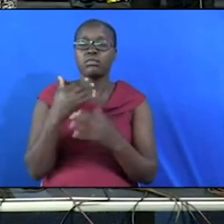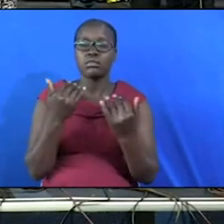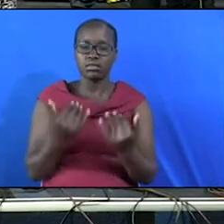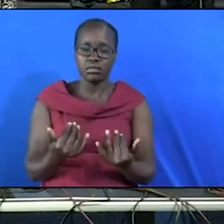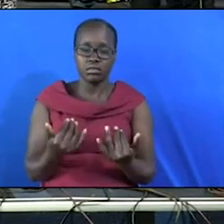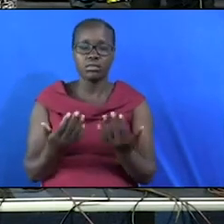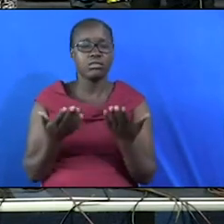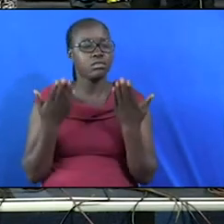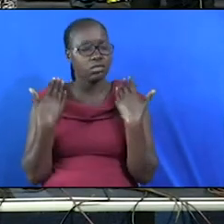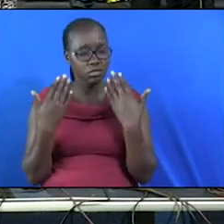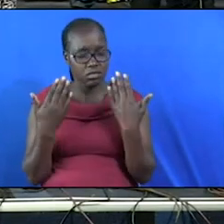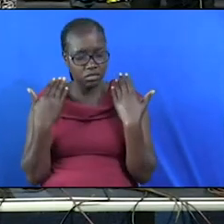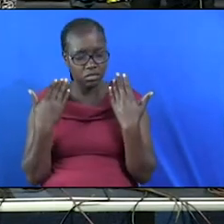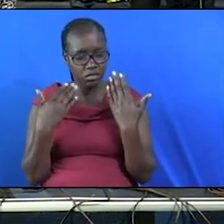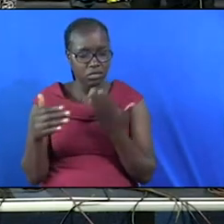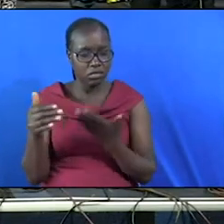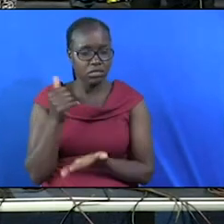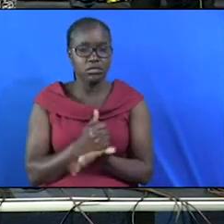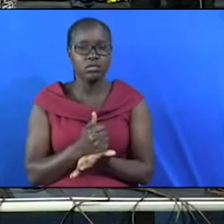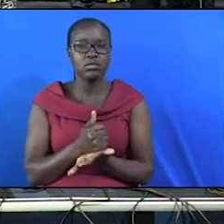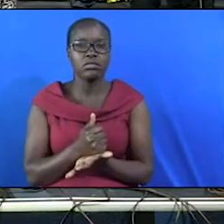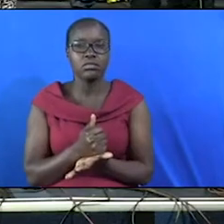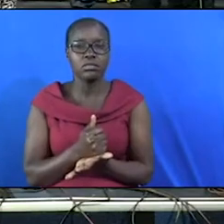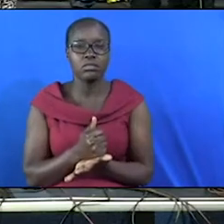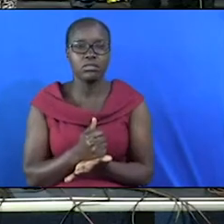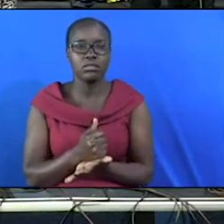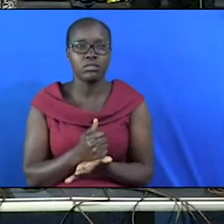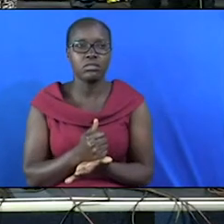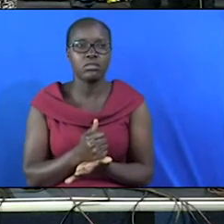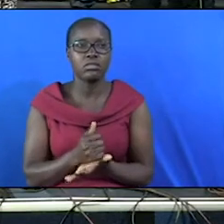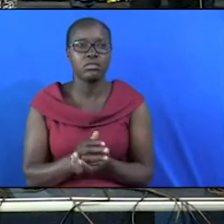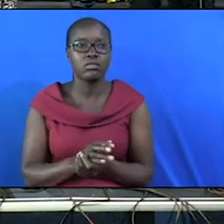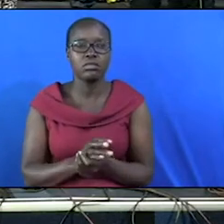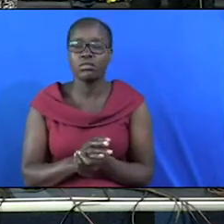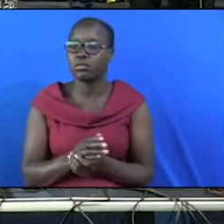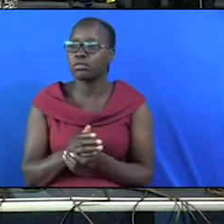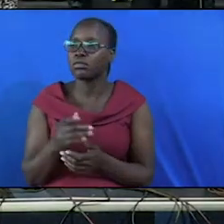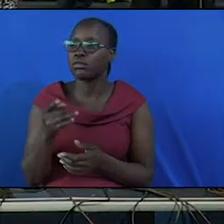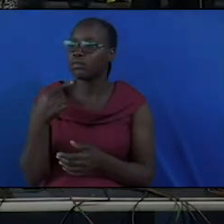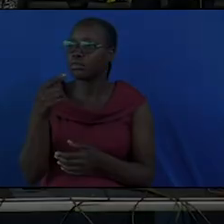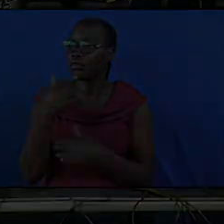be with us now and forevermore. Amen. Tell your neighbor, God loves you.